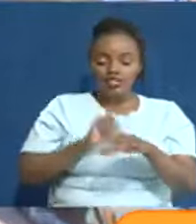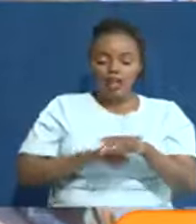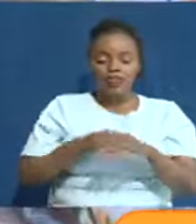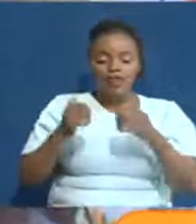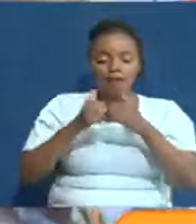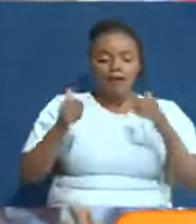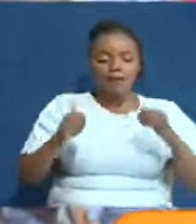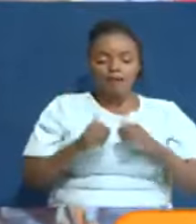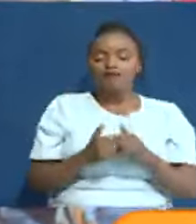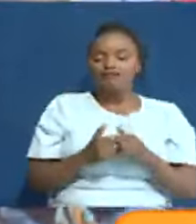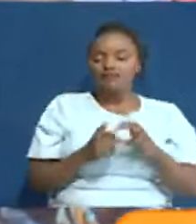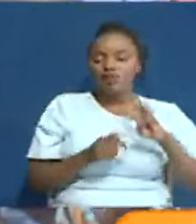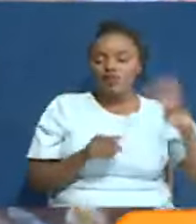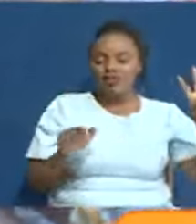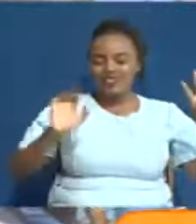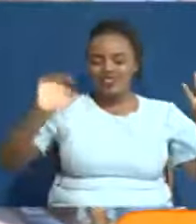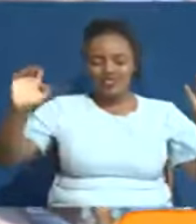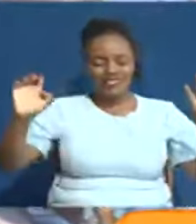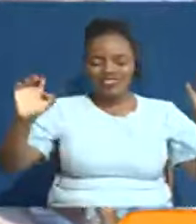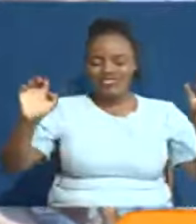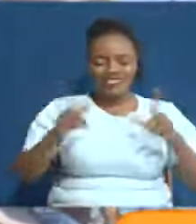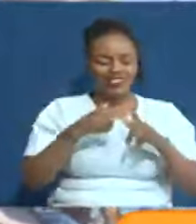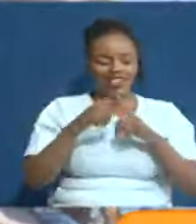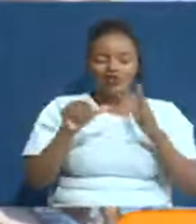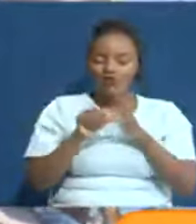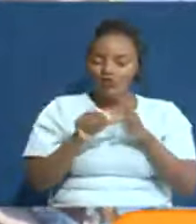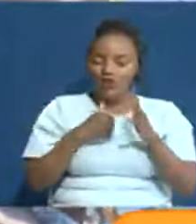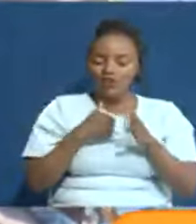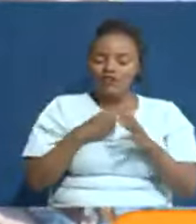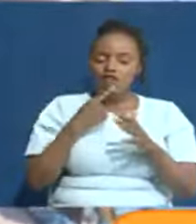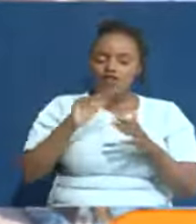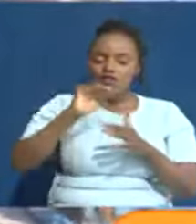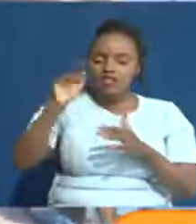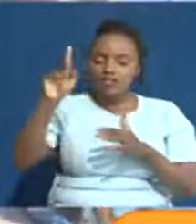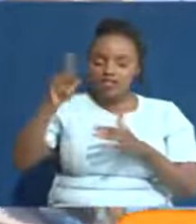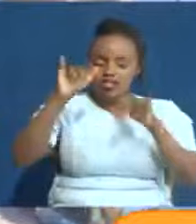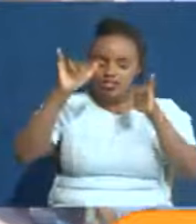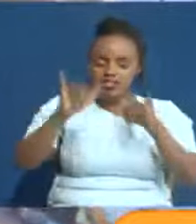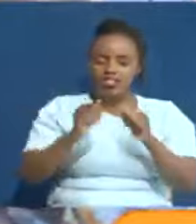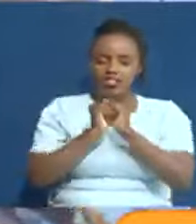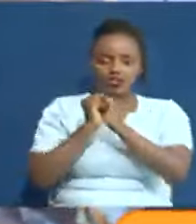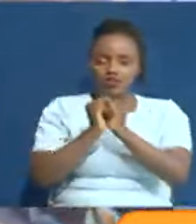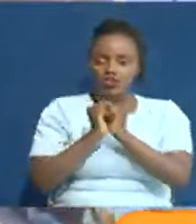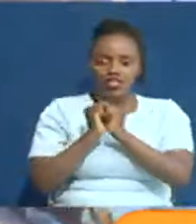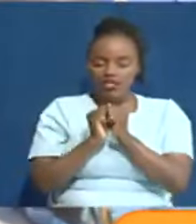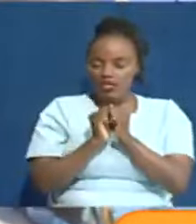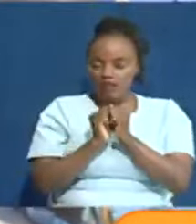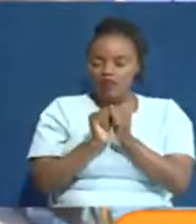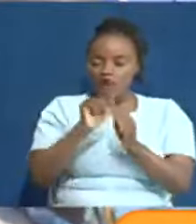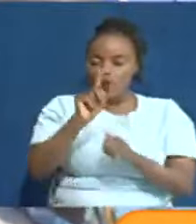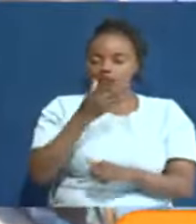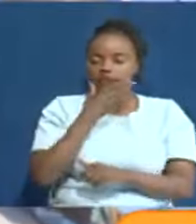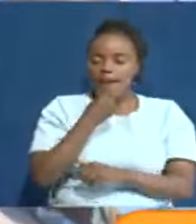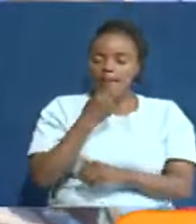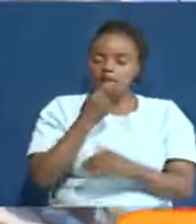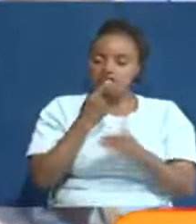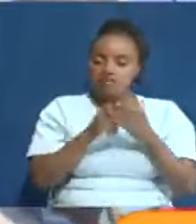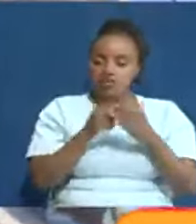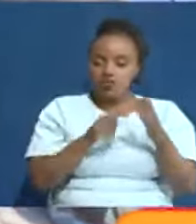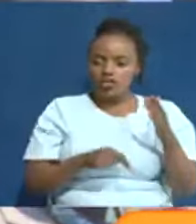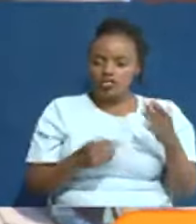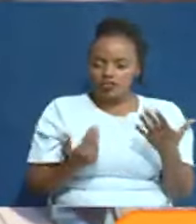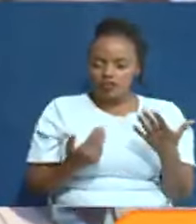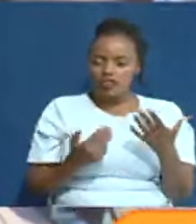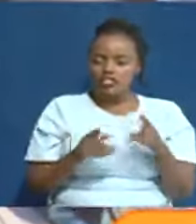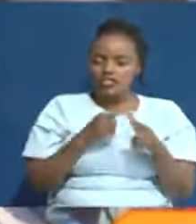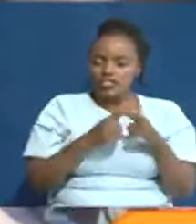west watanipata tu. Na mimi nasema mlima will stay together. Kuna jamaa moja alisema